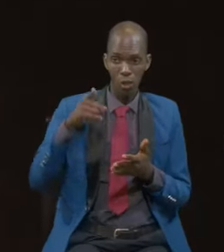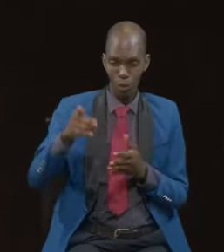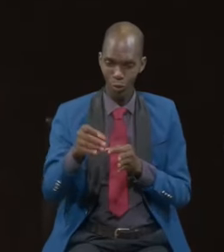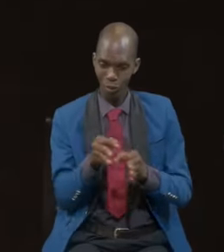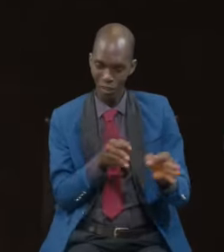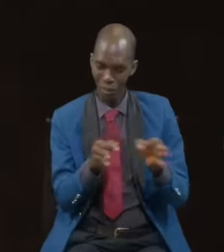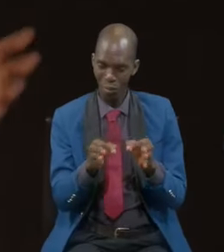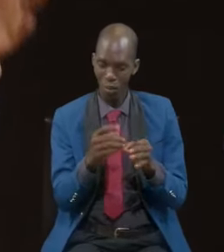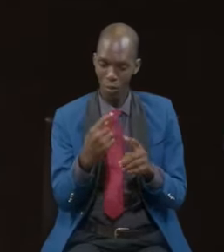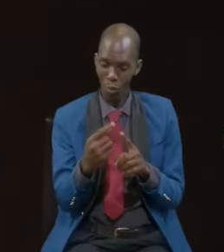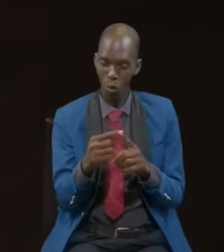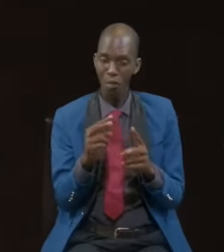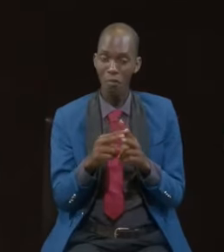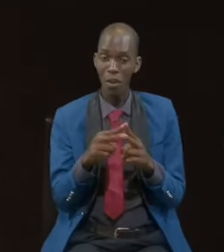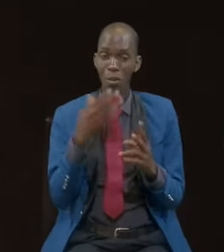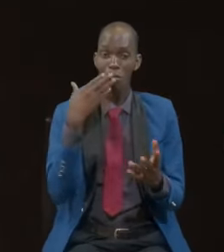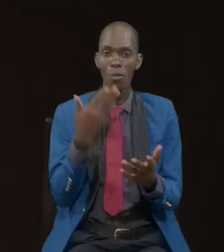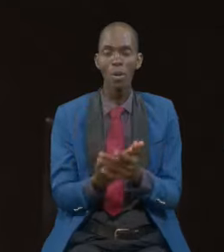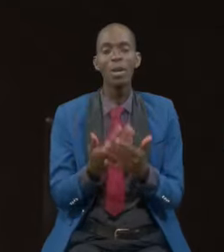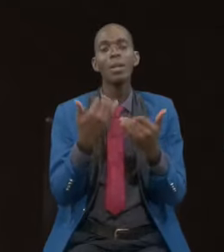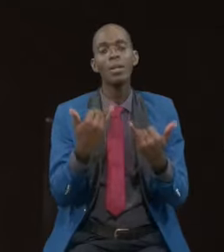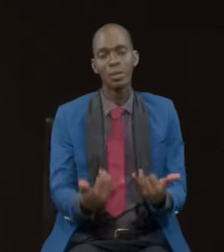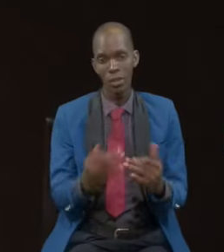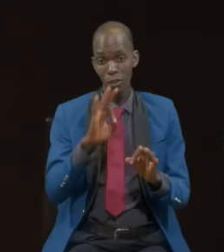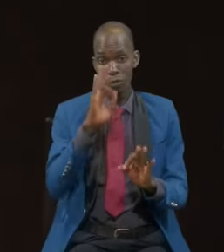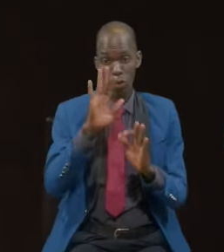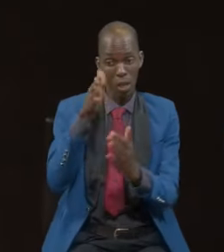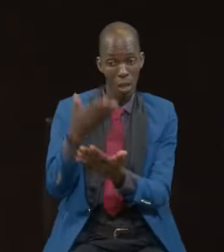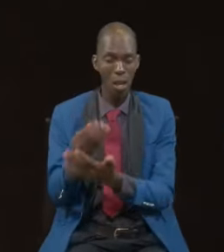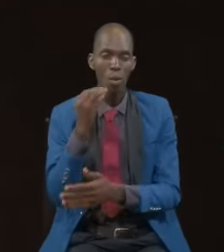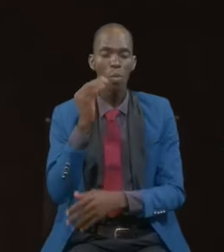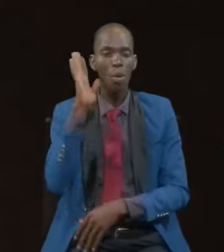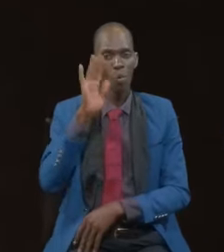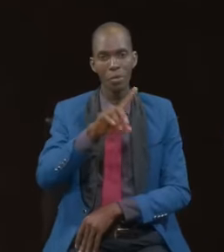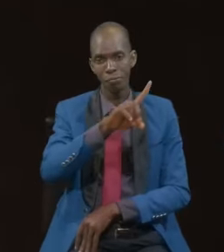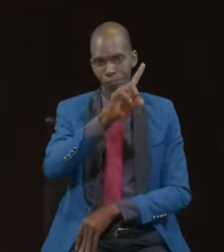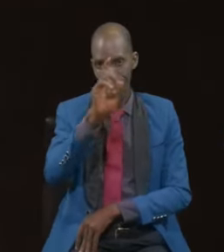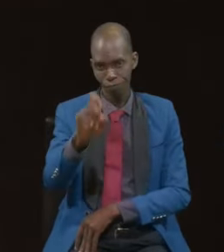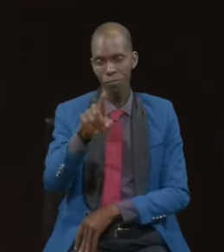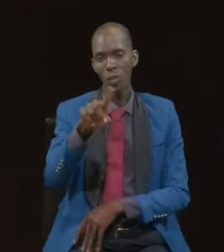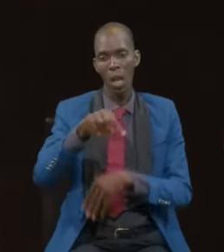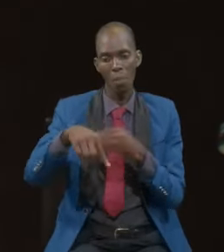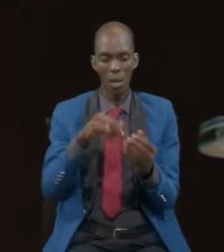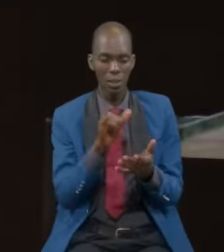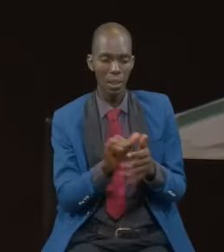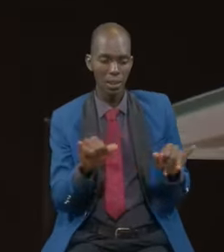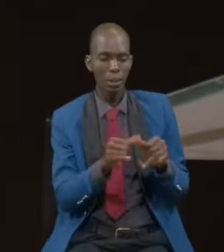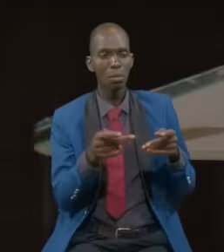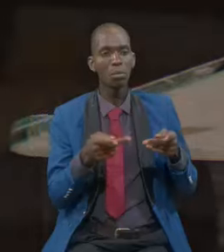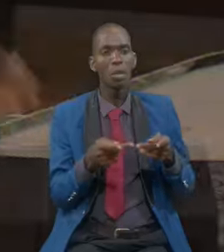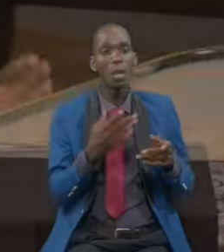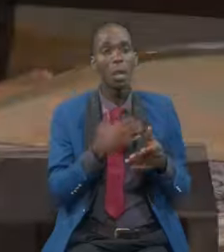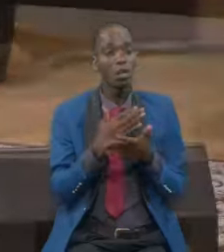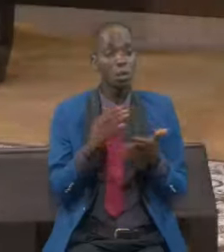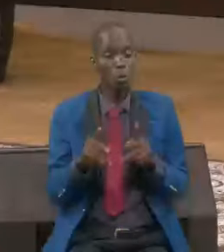well. Well, when we get home, I'm going to ask him a question about that. And there are people, they will deviate from